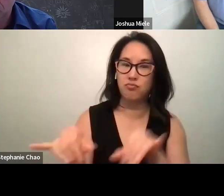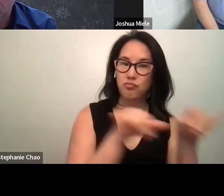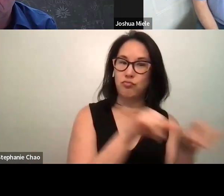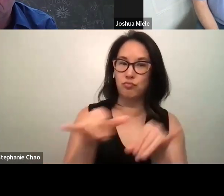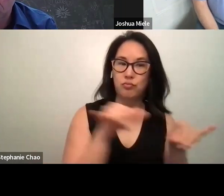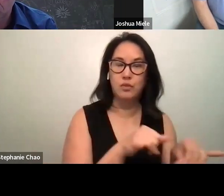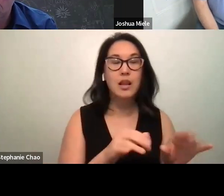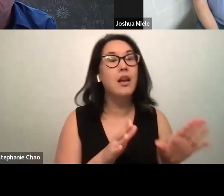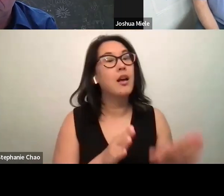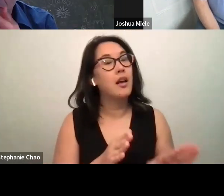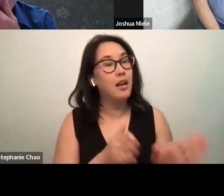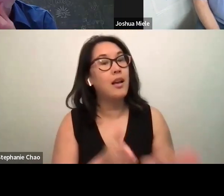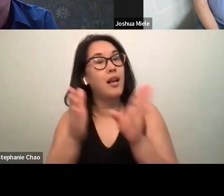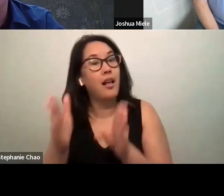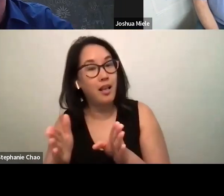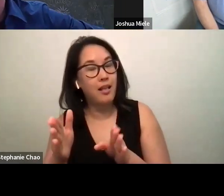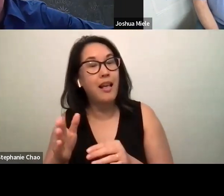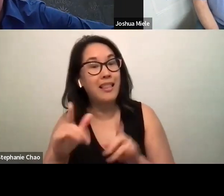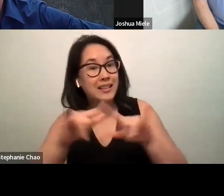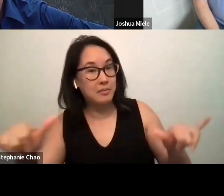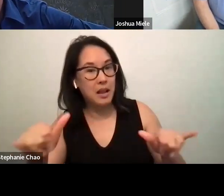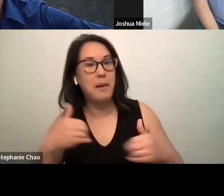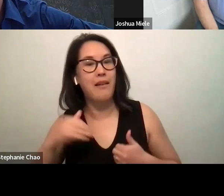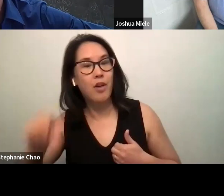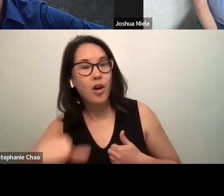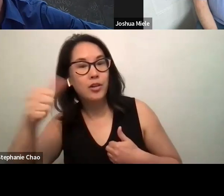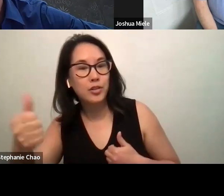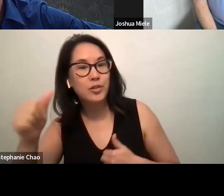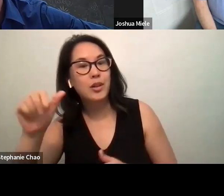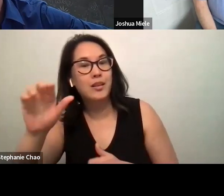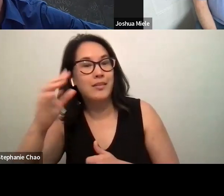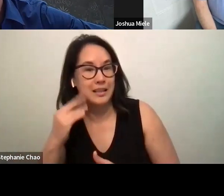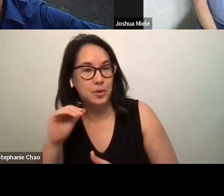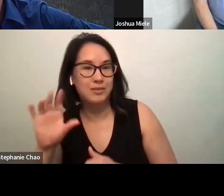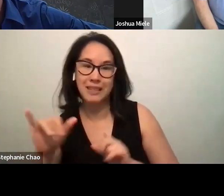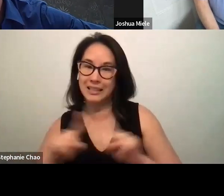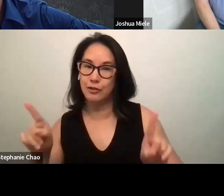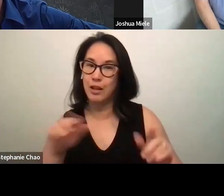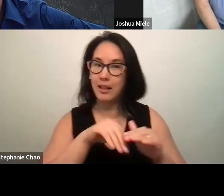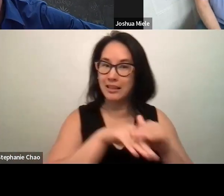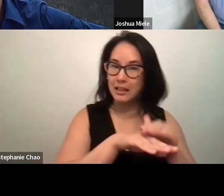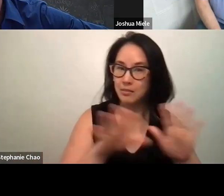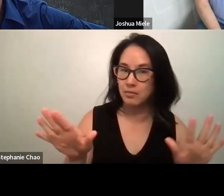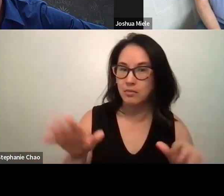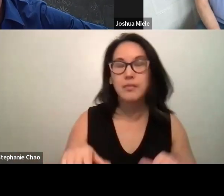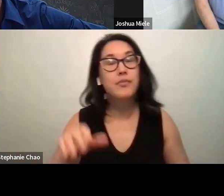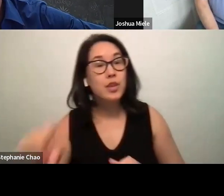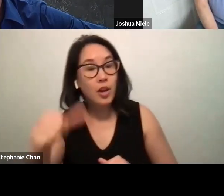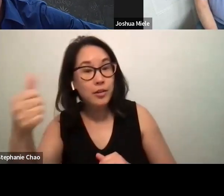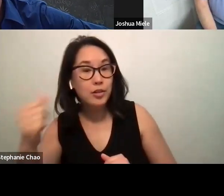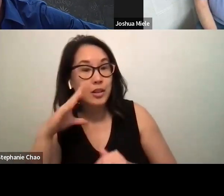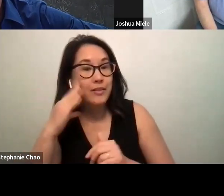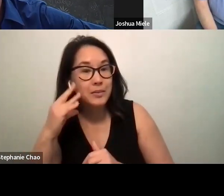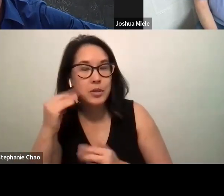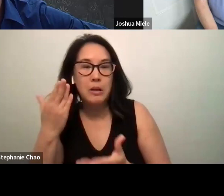create alternative experiences that try to sort of convey maybe